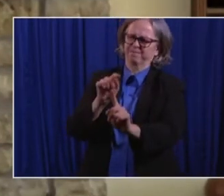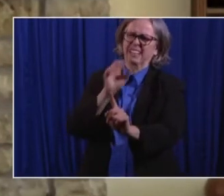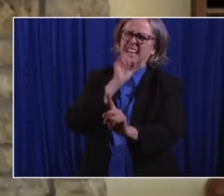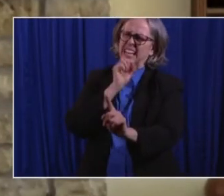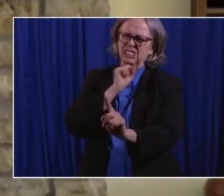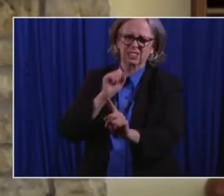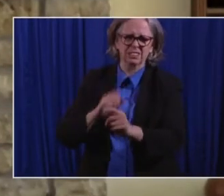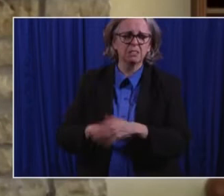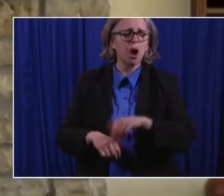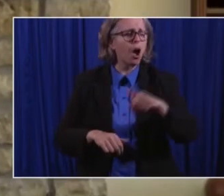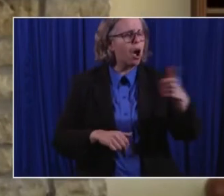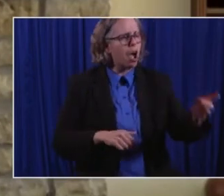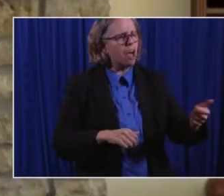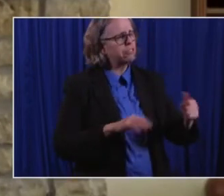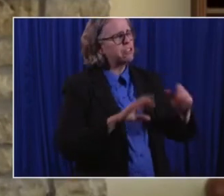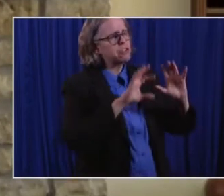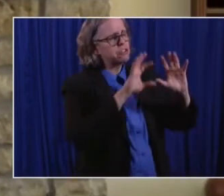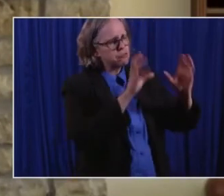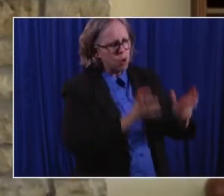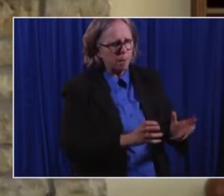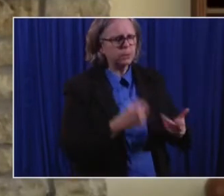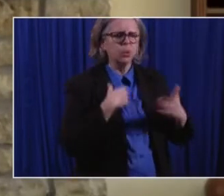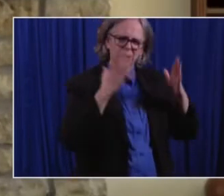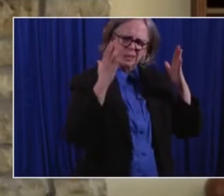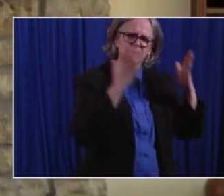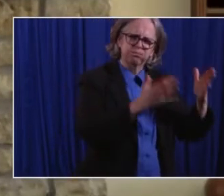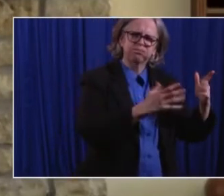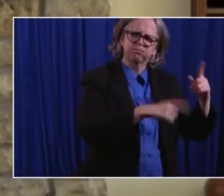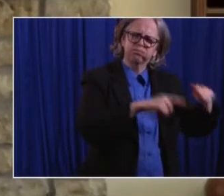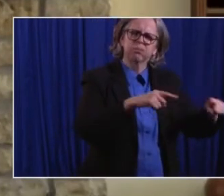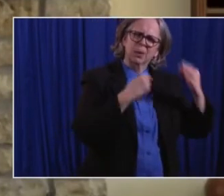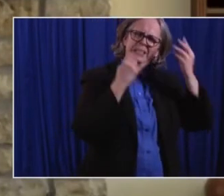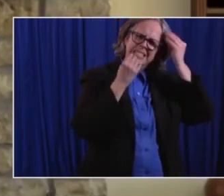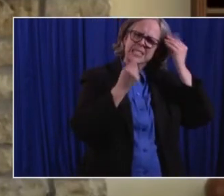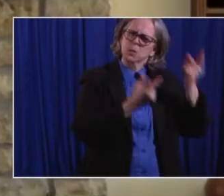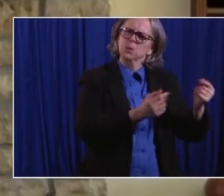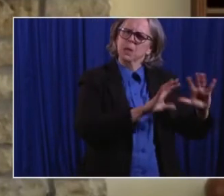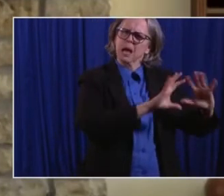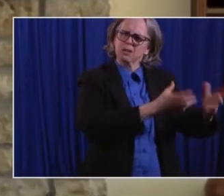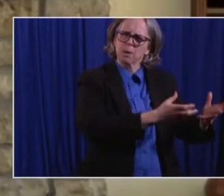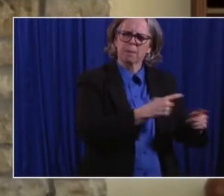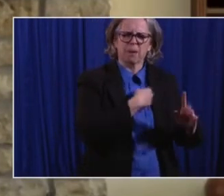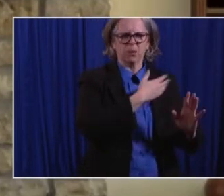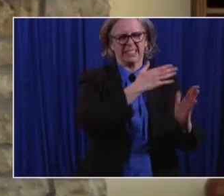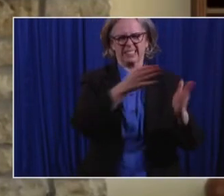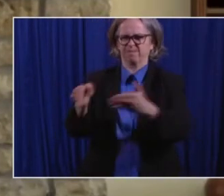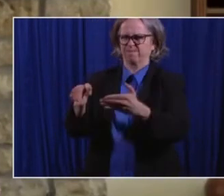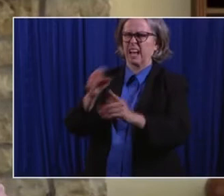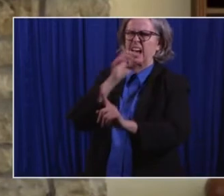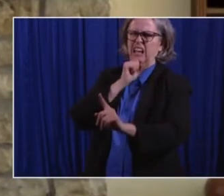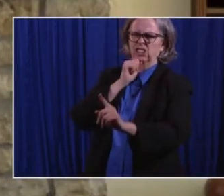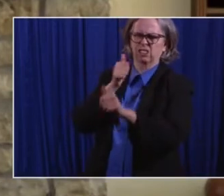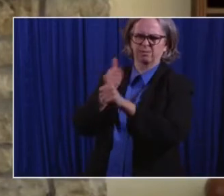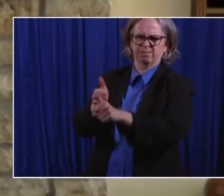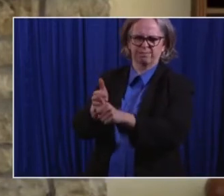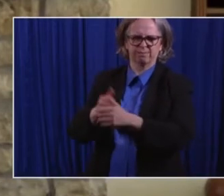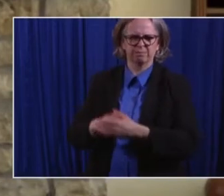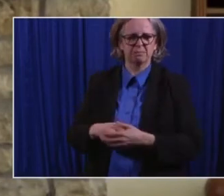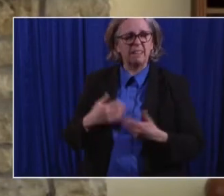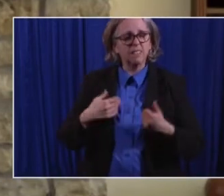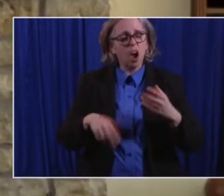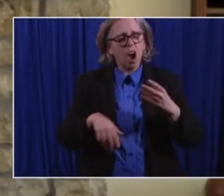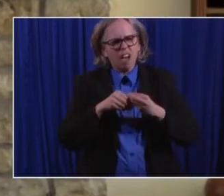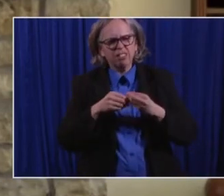variations on that. We'll stay focused on the age, but we may add a couple groups as